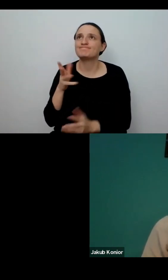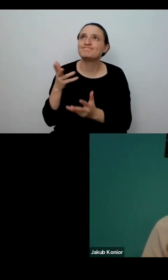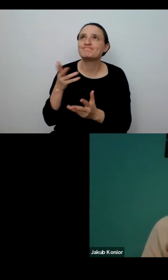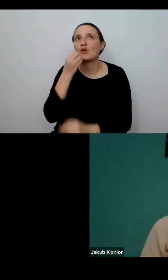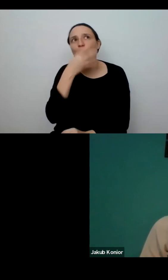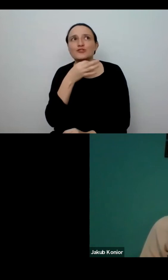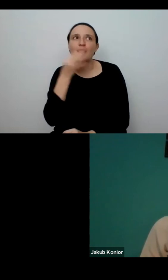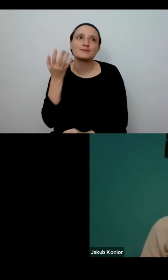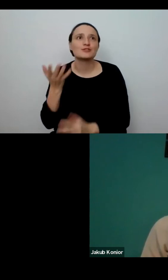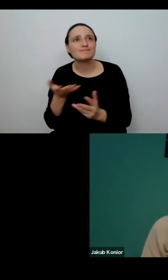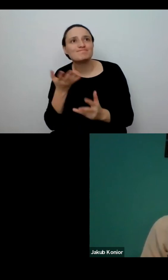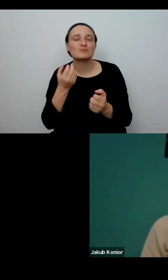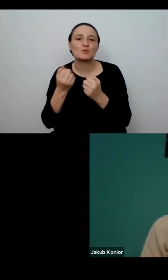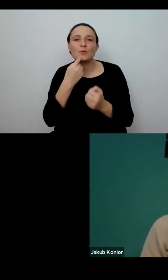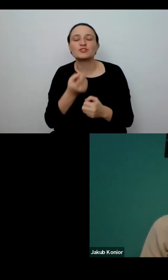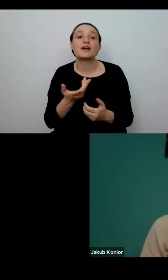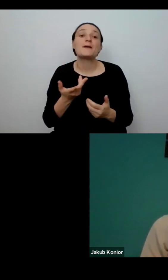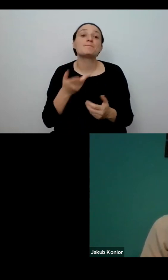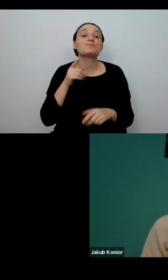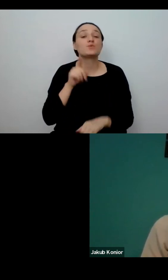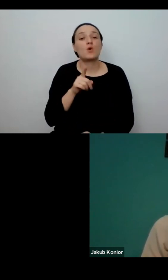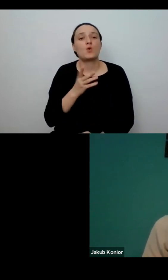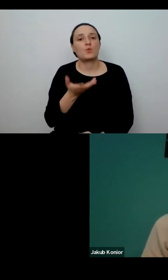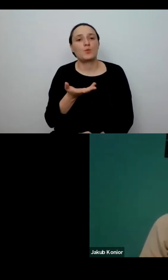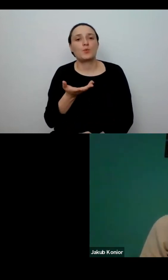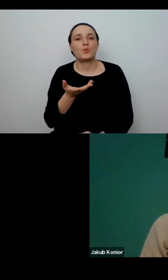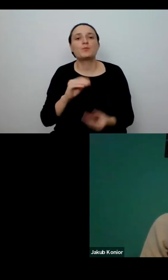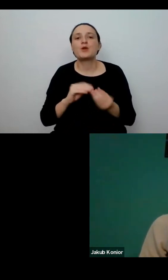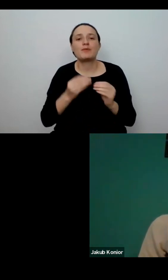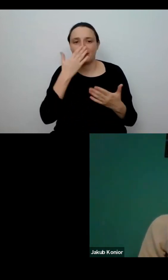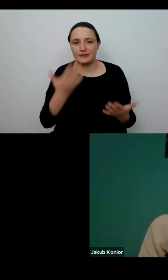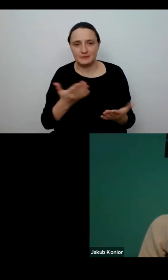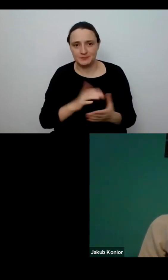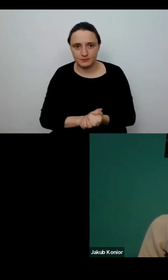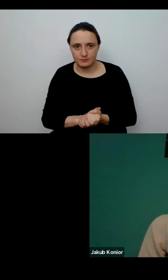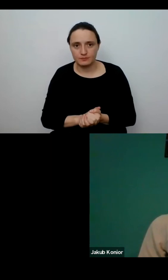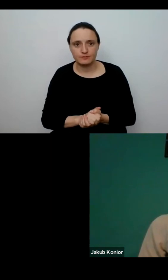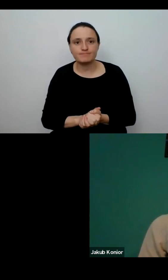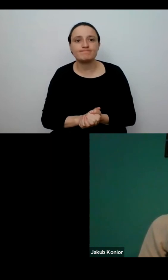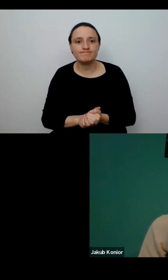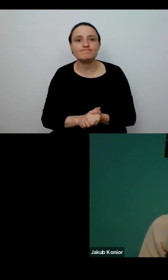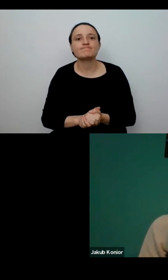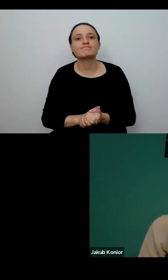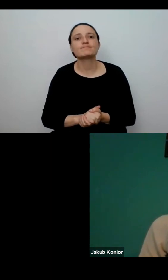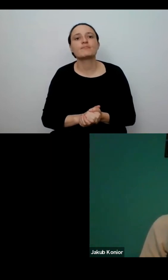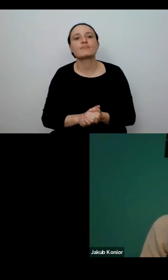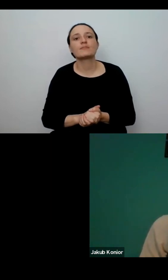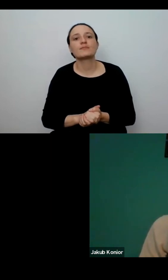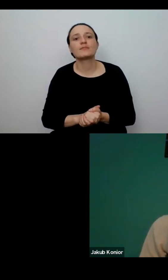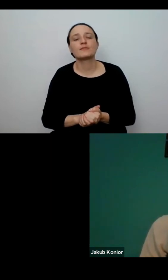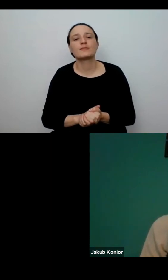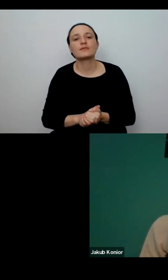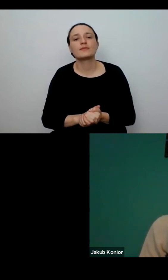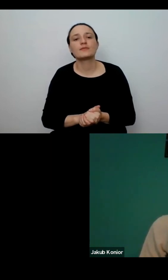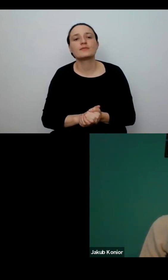the luminaire is more modern. It's usually cut off and it has